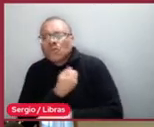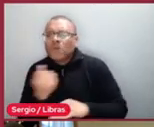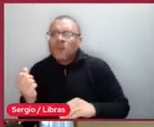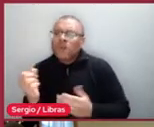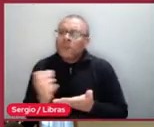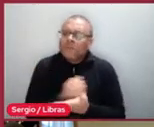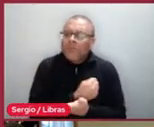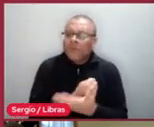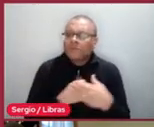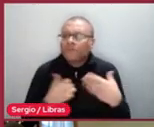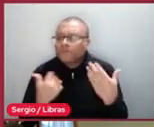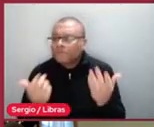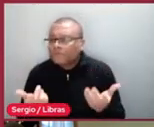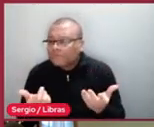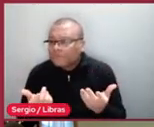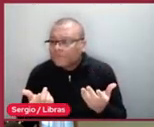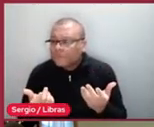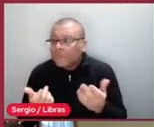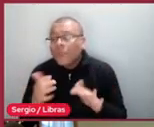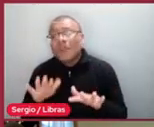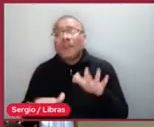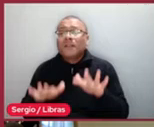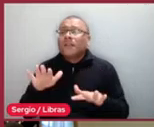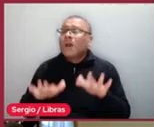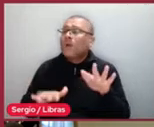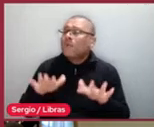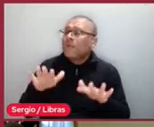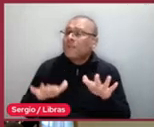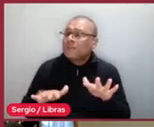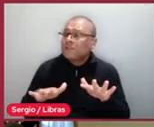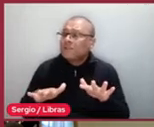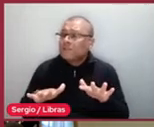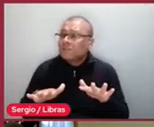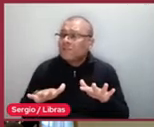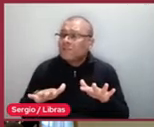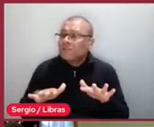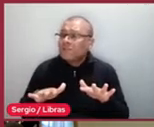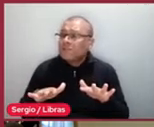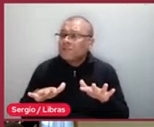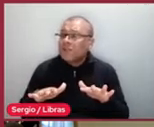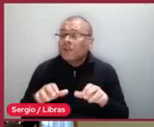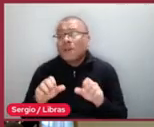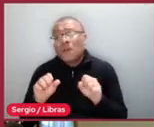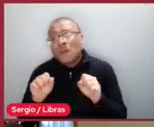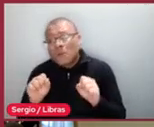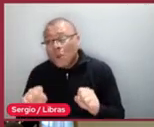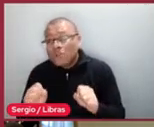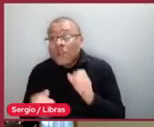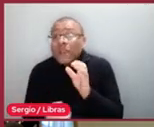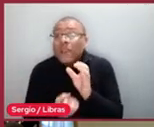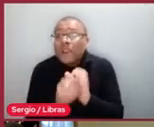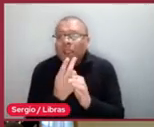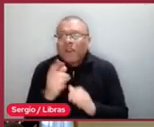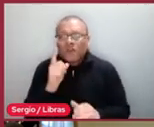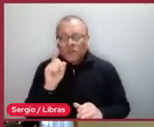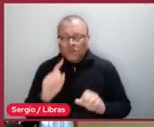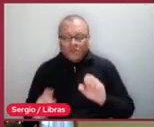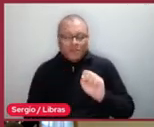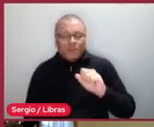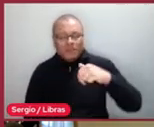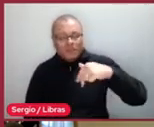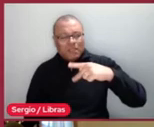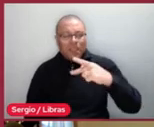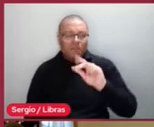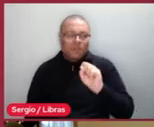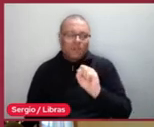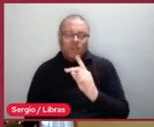And periodically, maybe after 100 line items, maybe once per day, we will generate the snapshot. So it's the